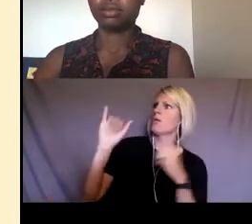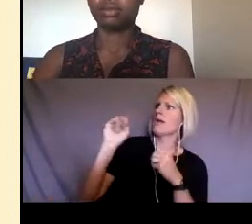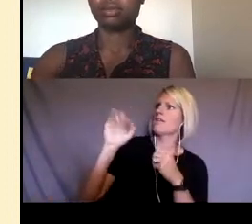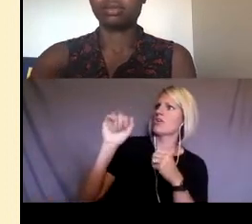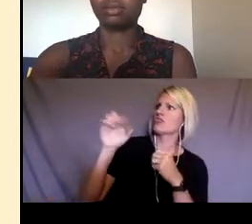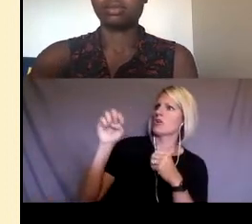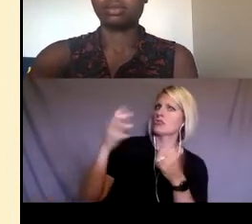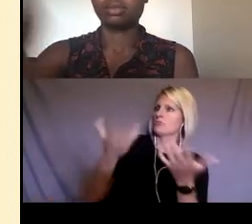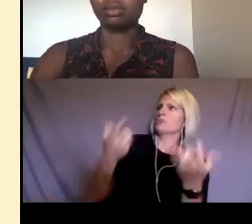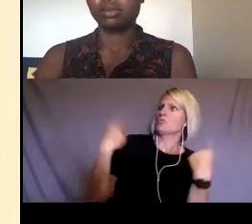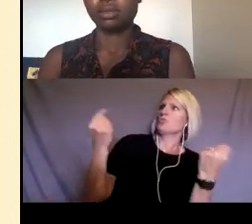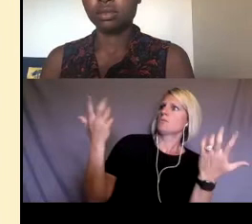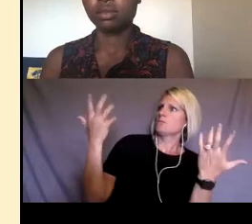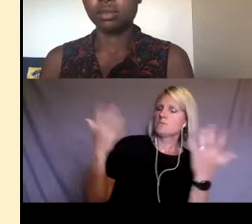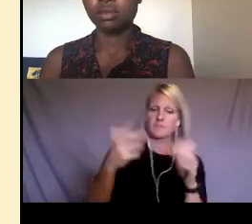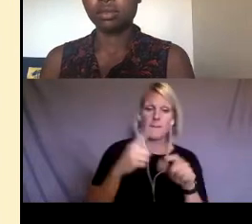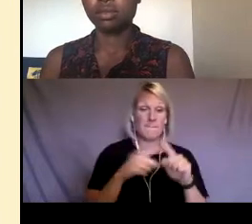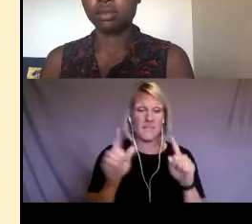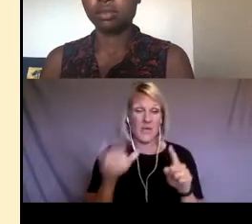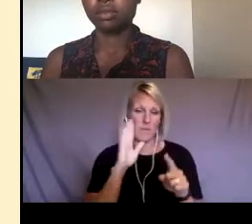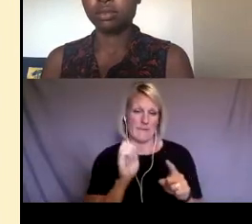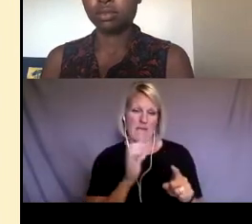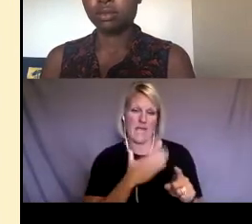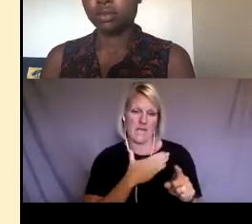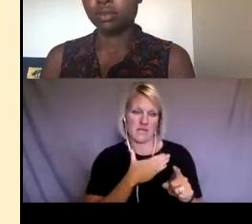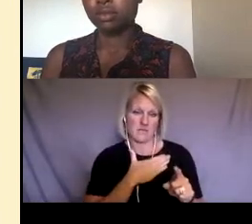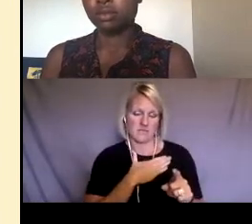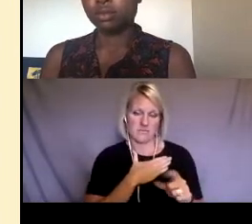But that would be